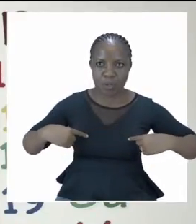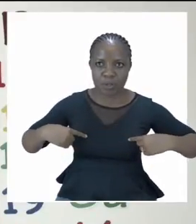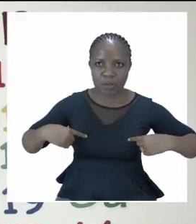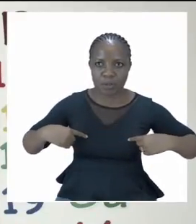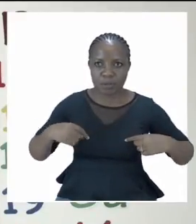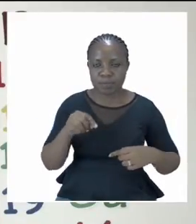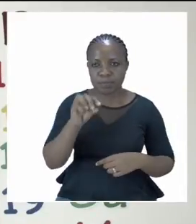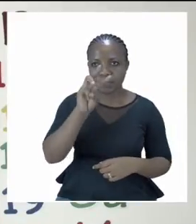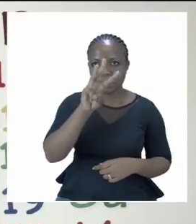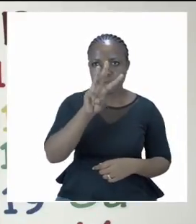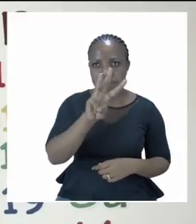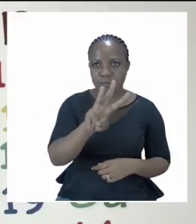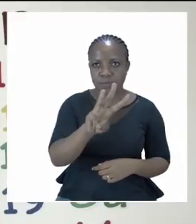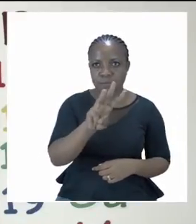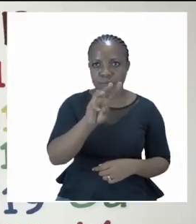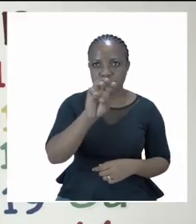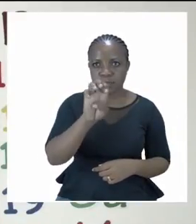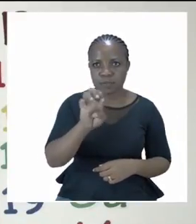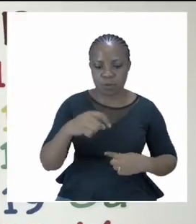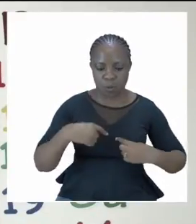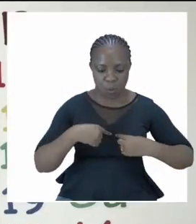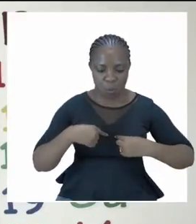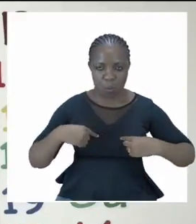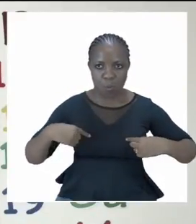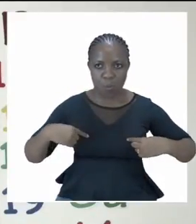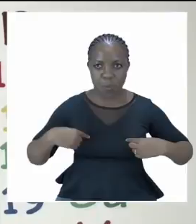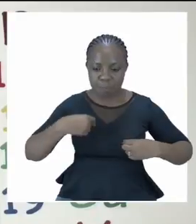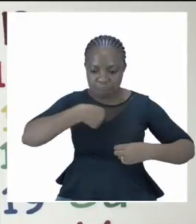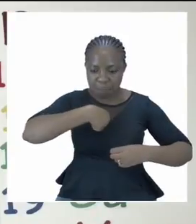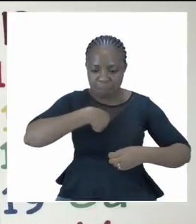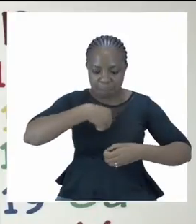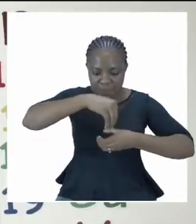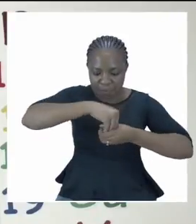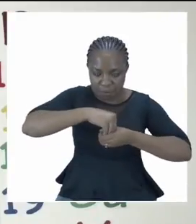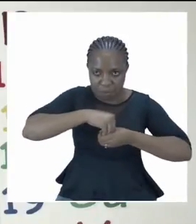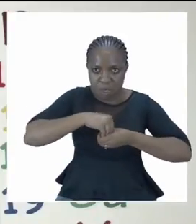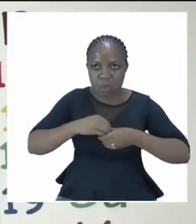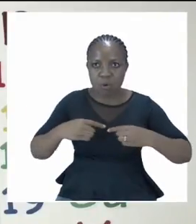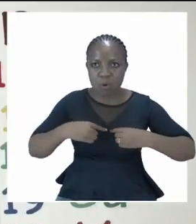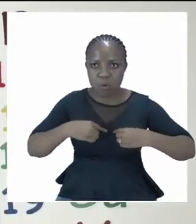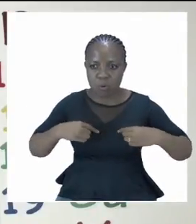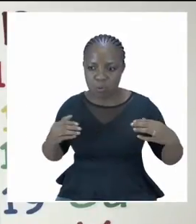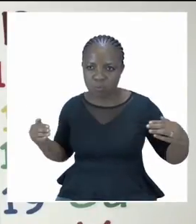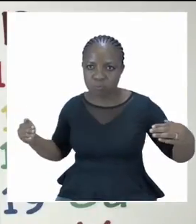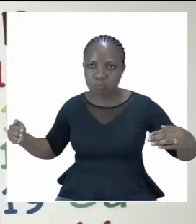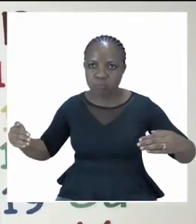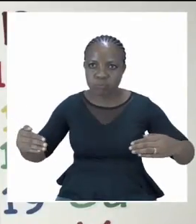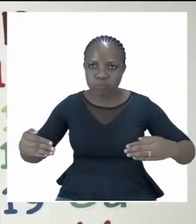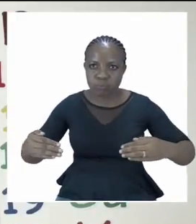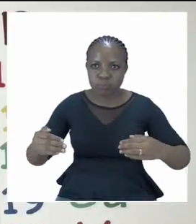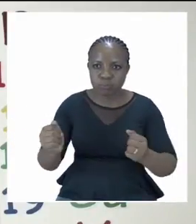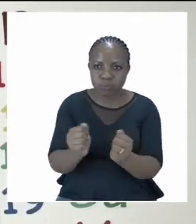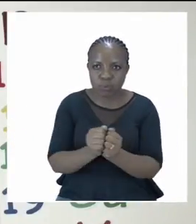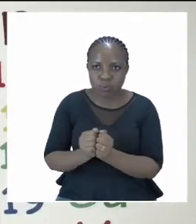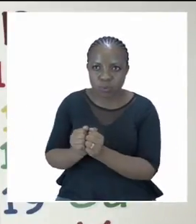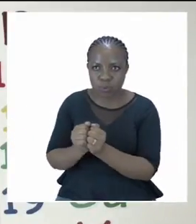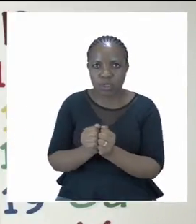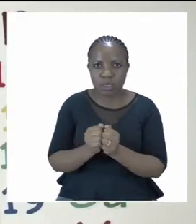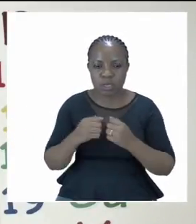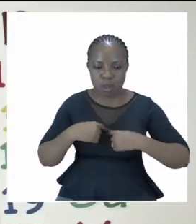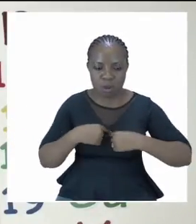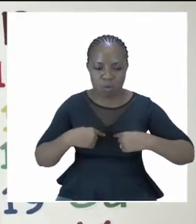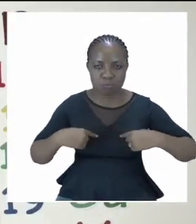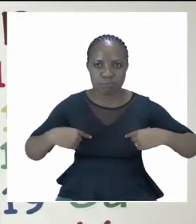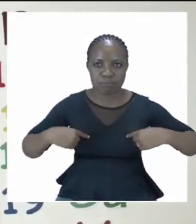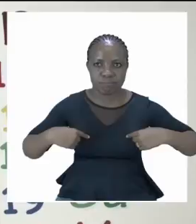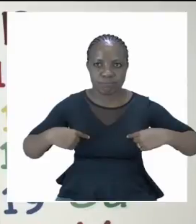we. Because we are a group together, we say we. So we point